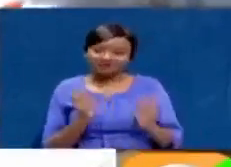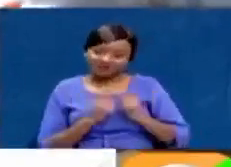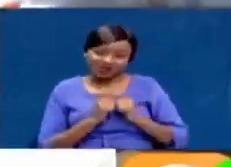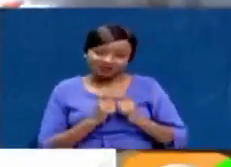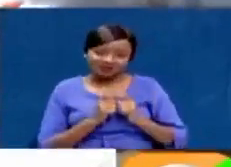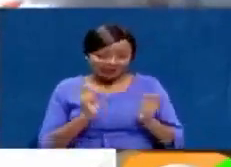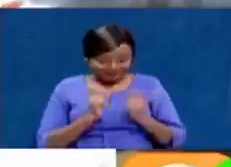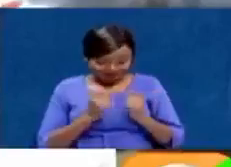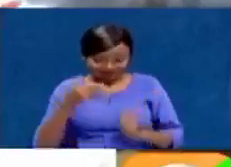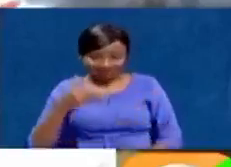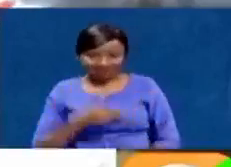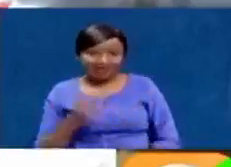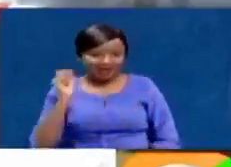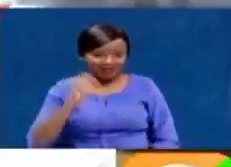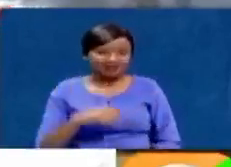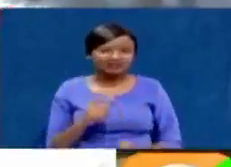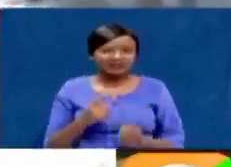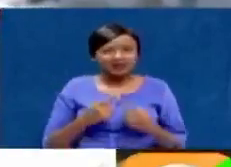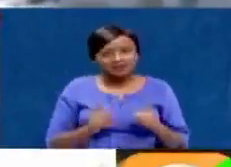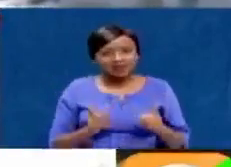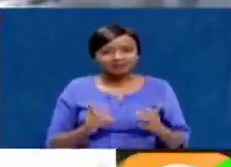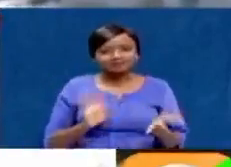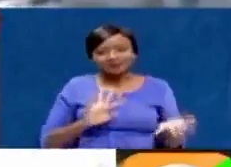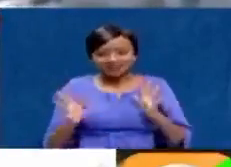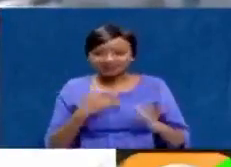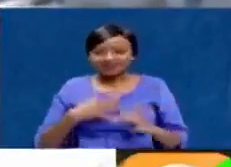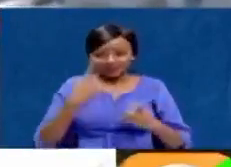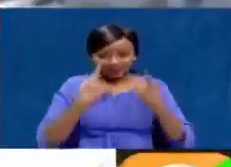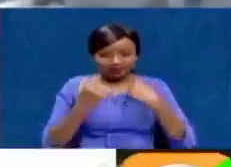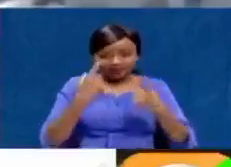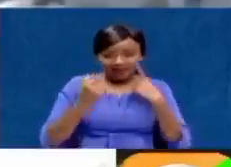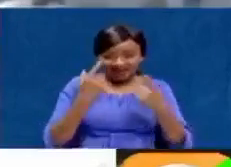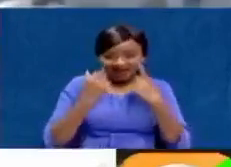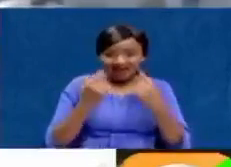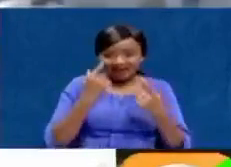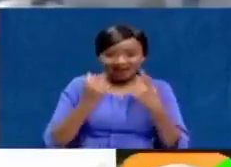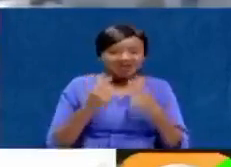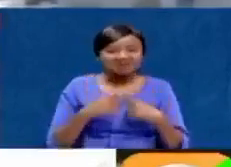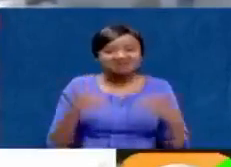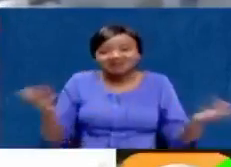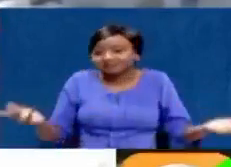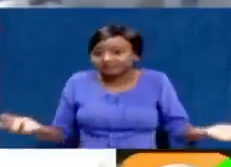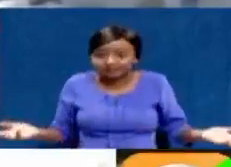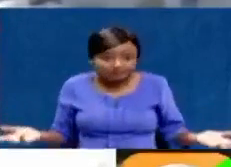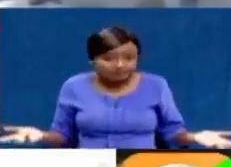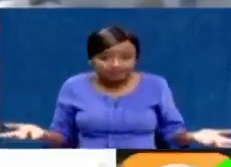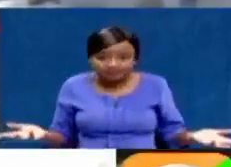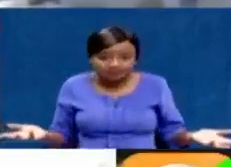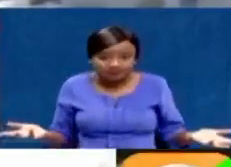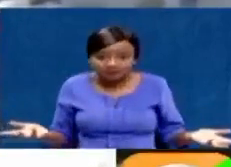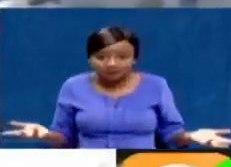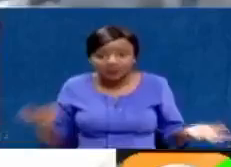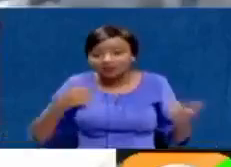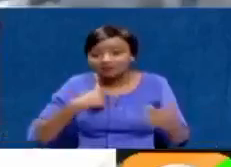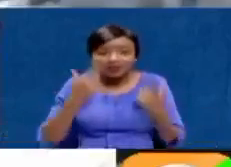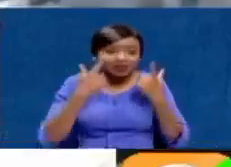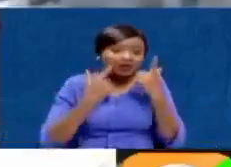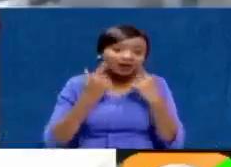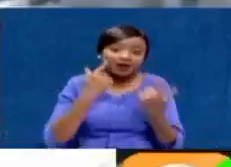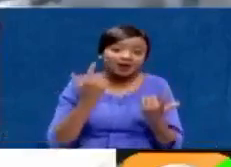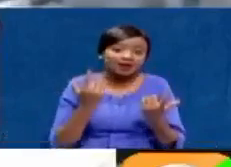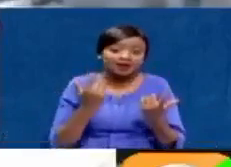uchungu sana. Juu hata kuna sana kana nalia lakini sasa hata nikilia